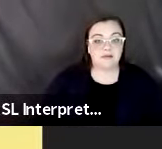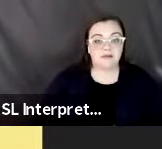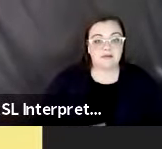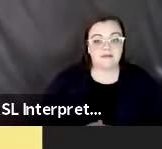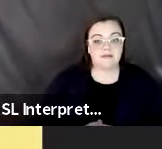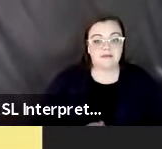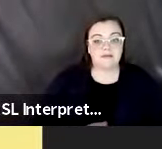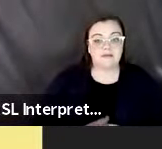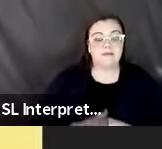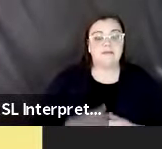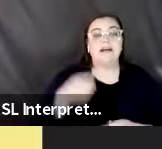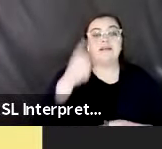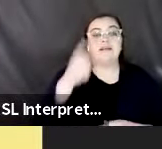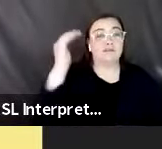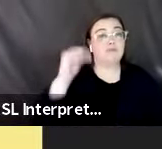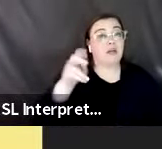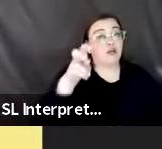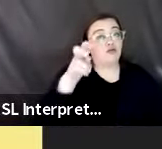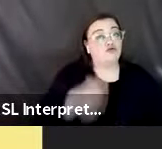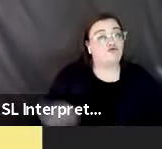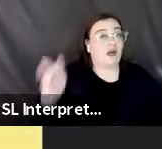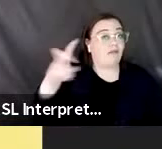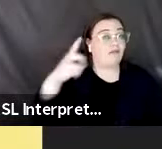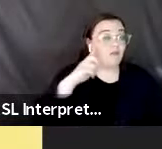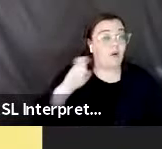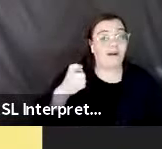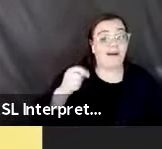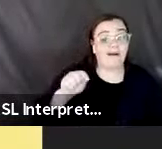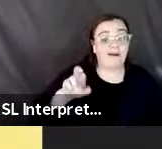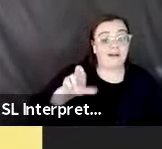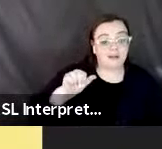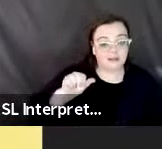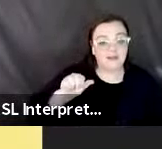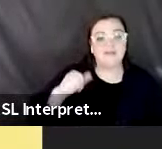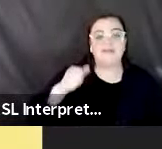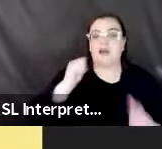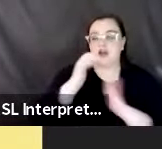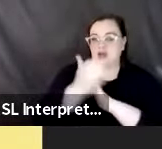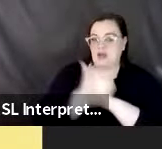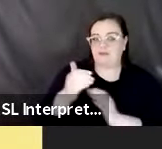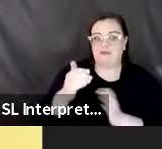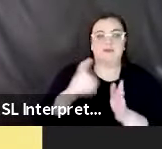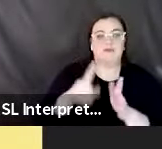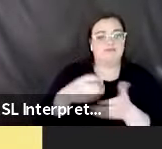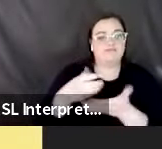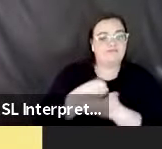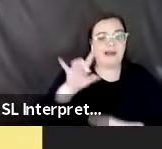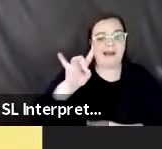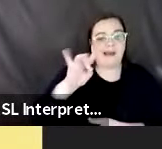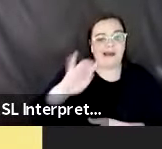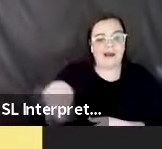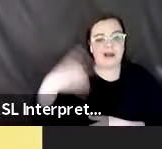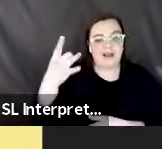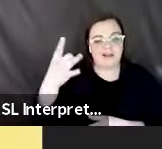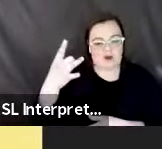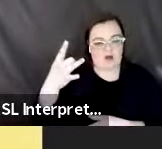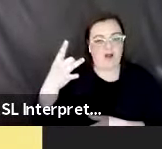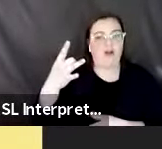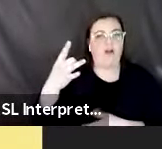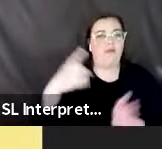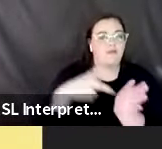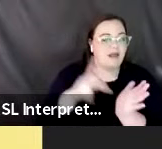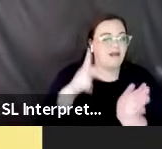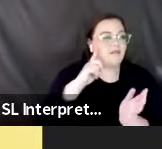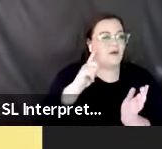And travel for extras automatically receive an $8 payment for travel within the studio